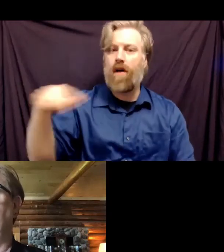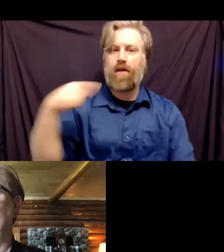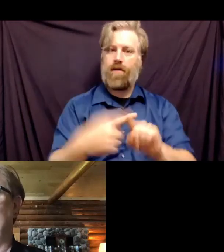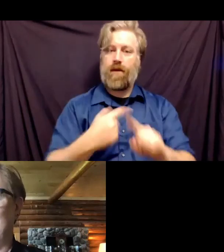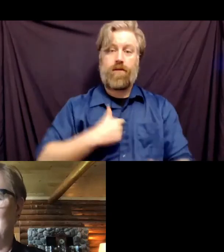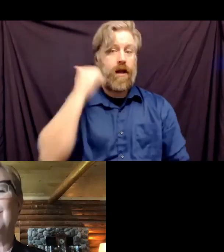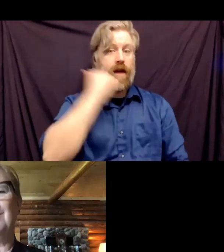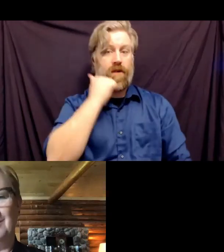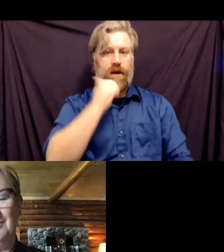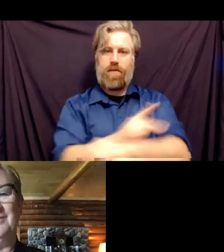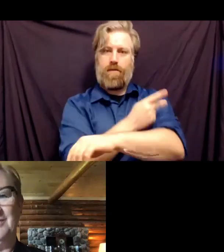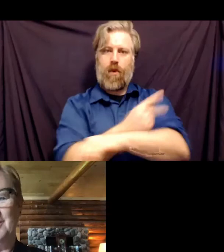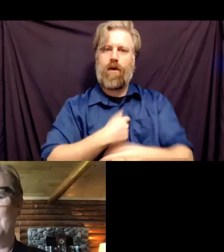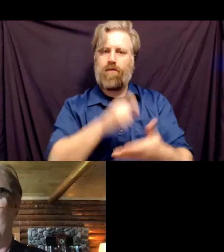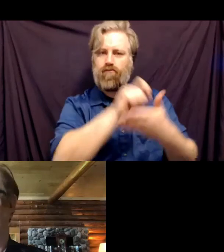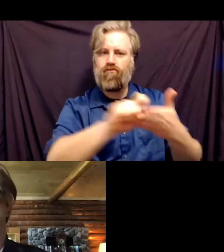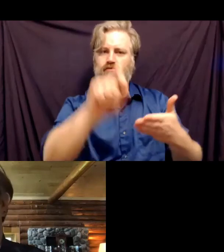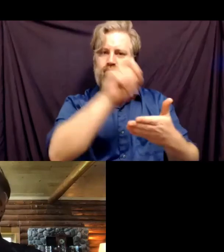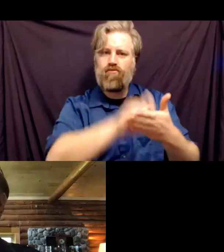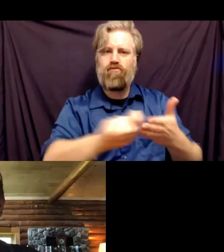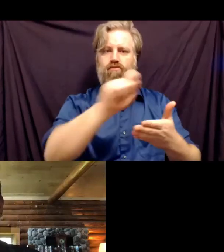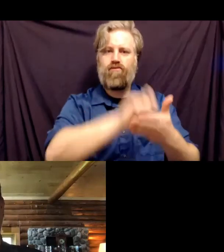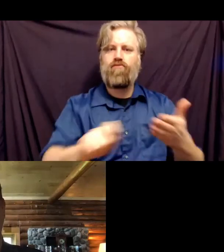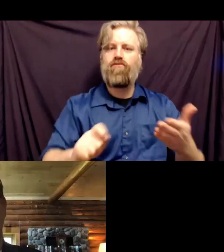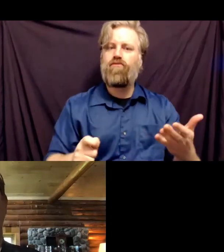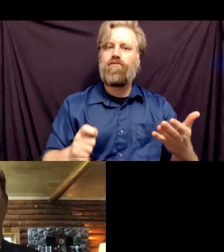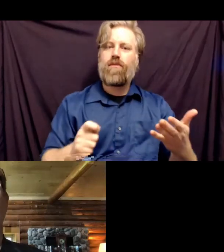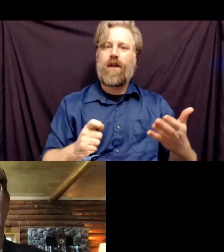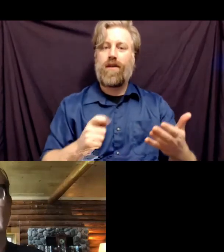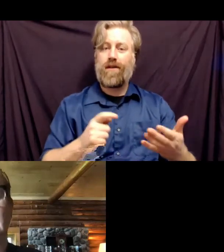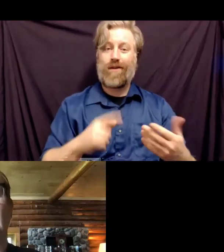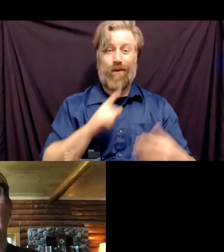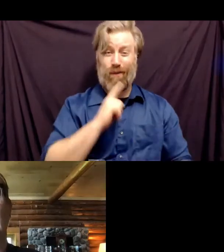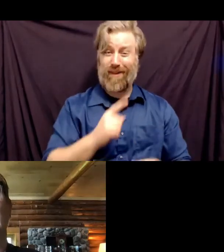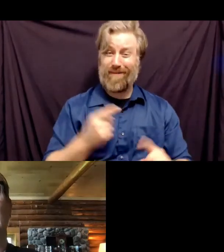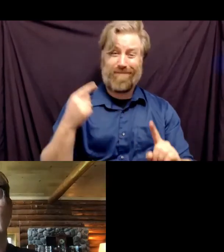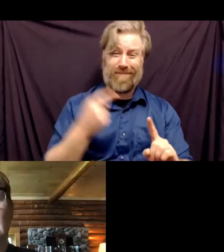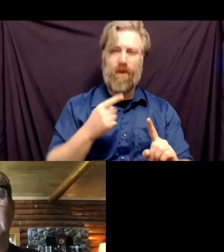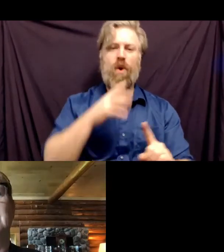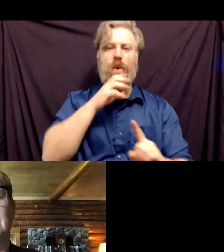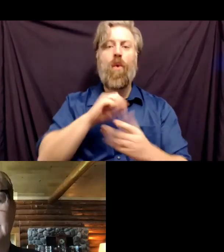day now, and so much of it is just like letting go of old stories.